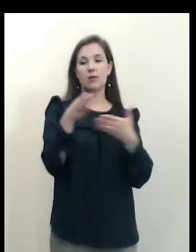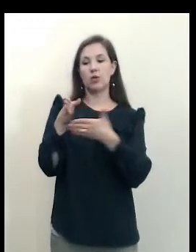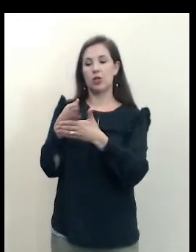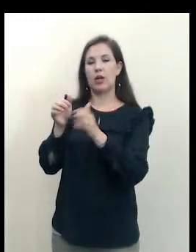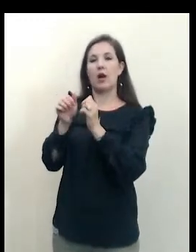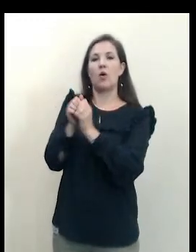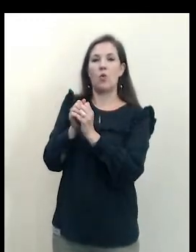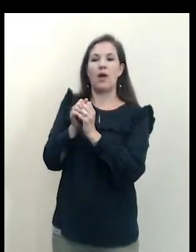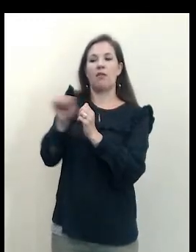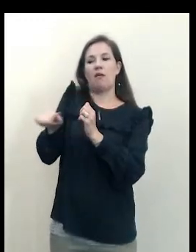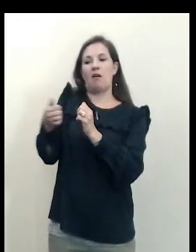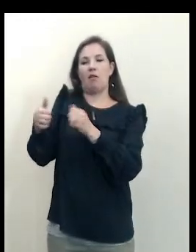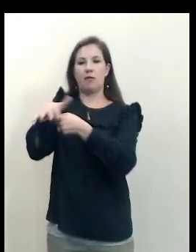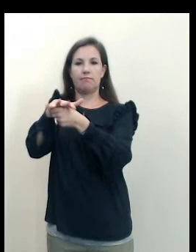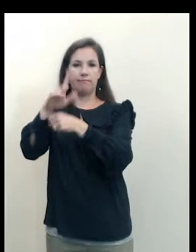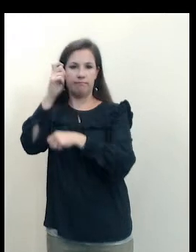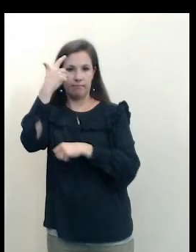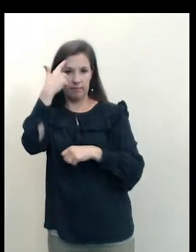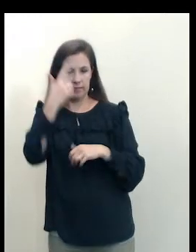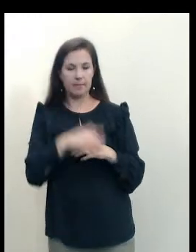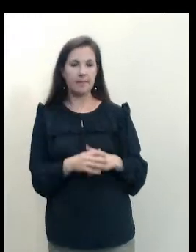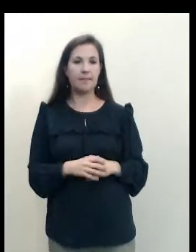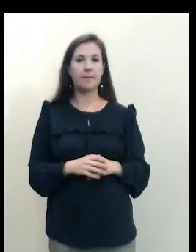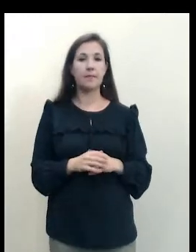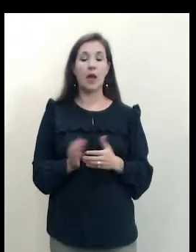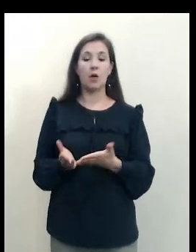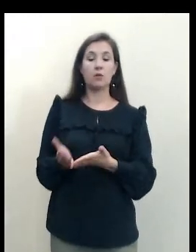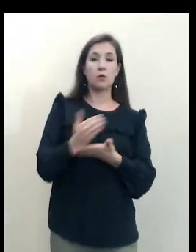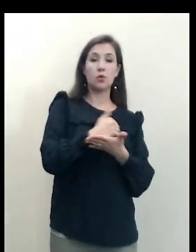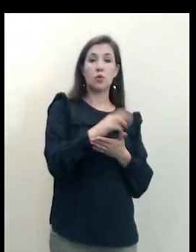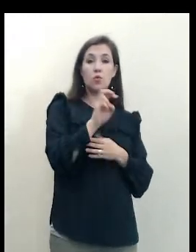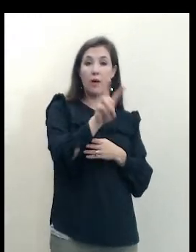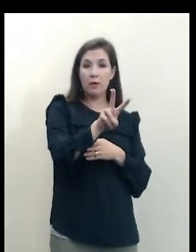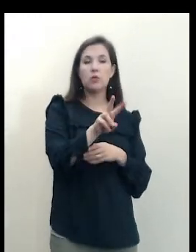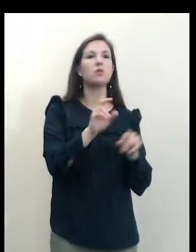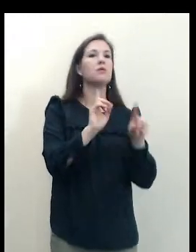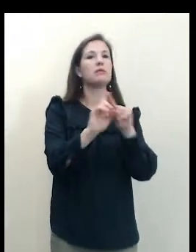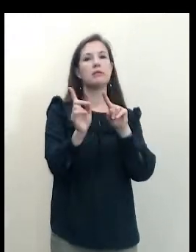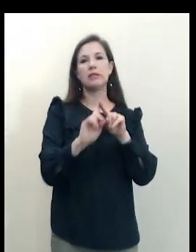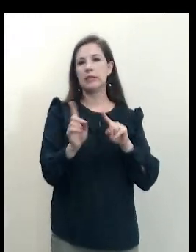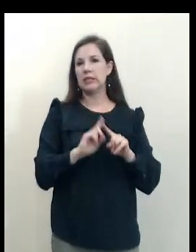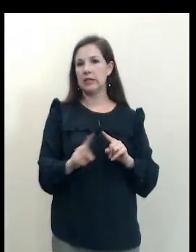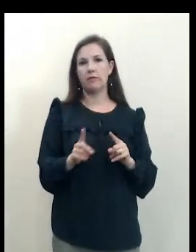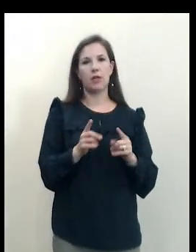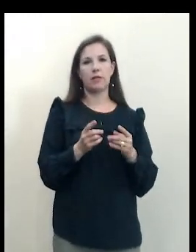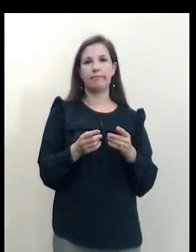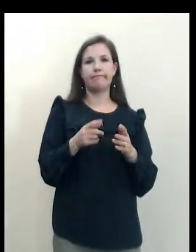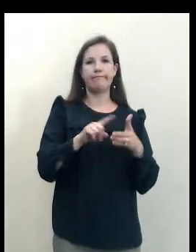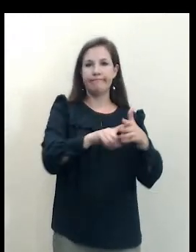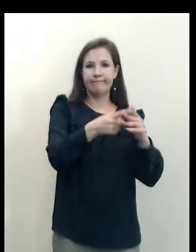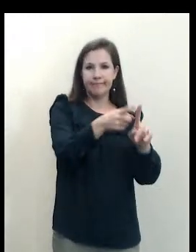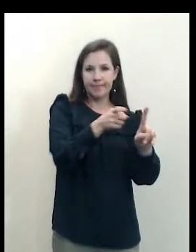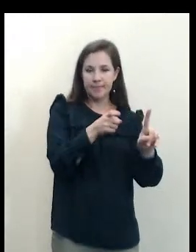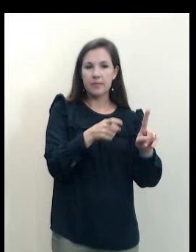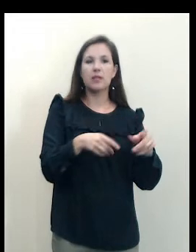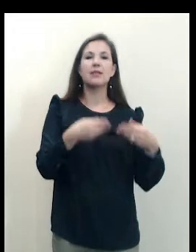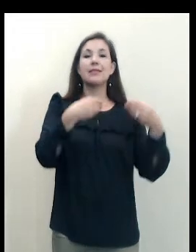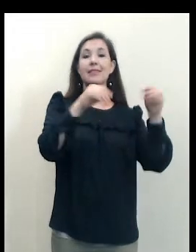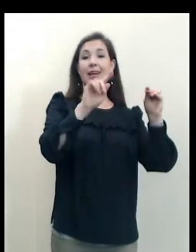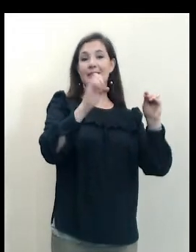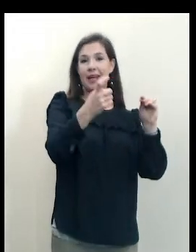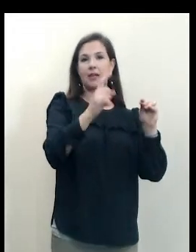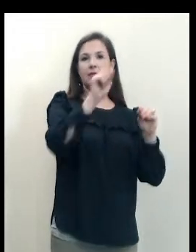our partners in local government. And then the revenues are made up by many different lines, the primary one being sales